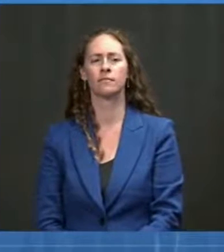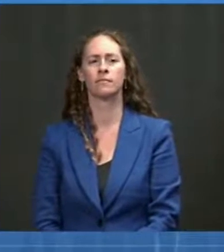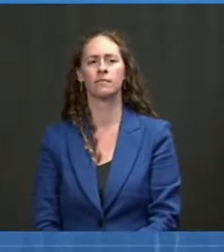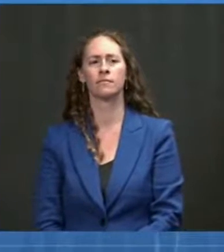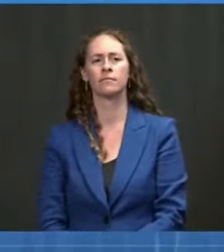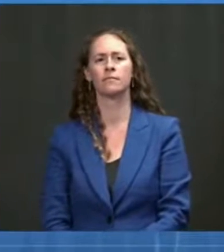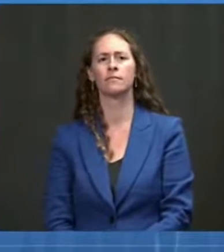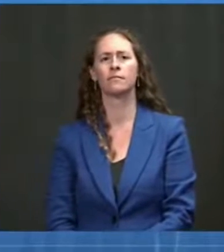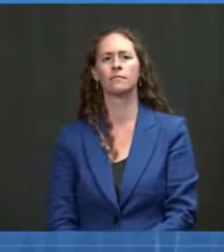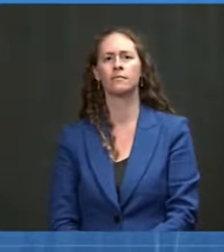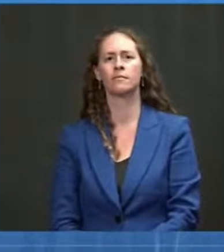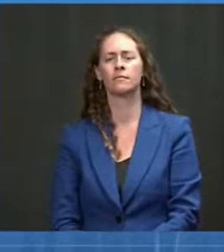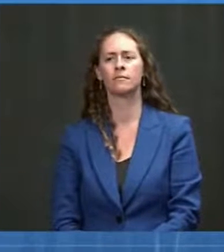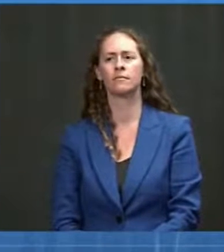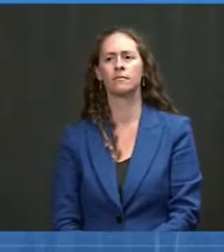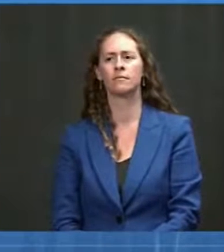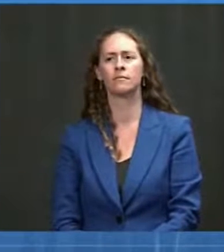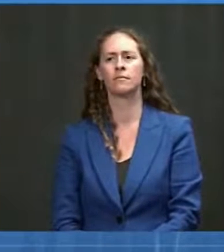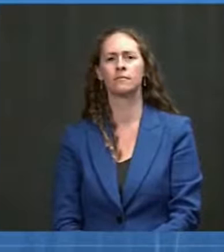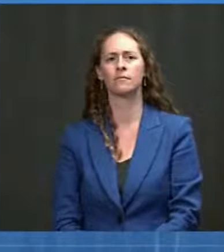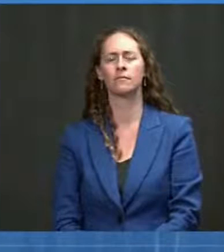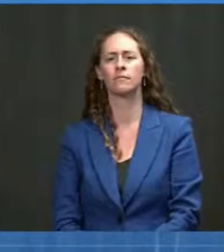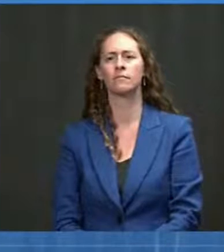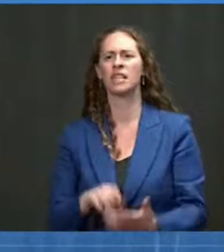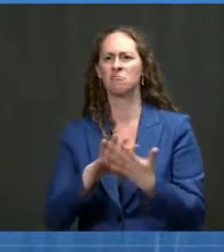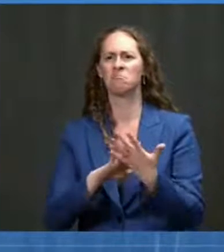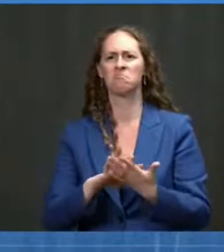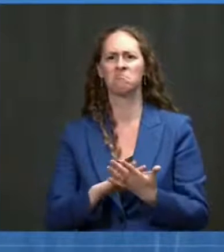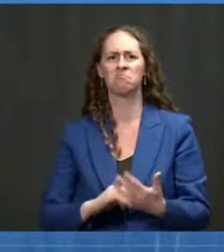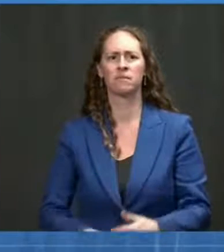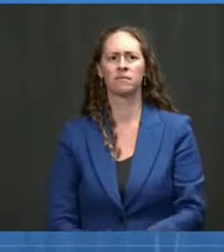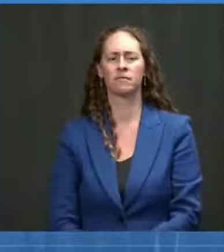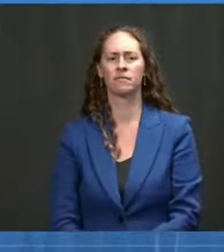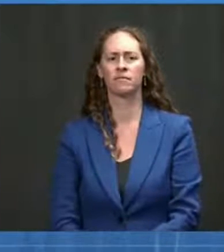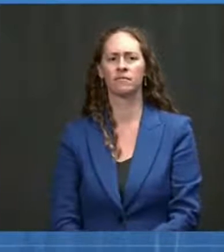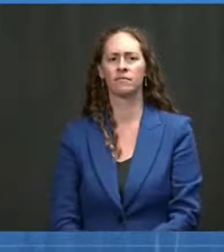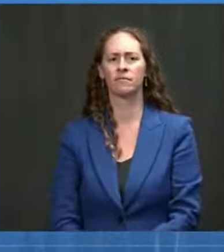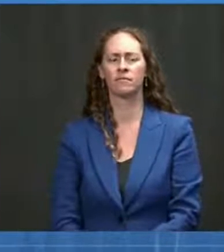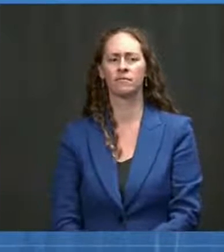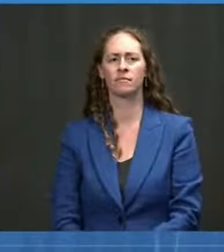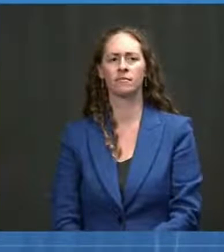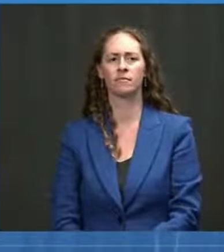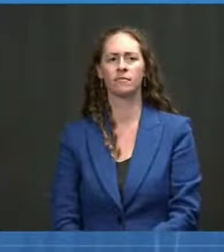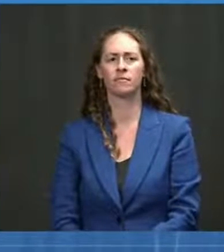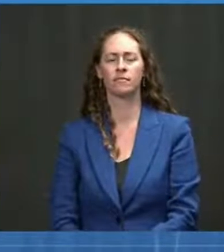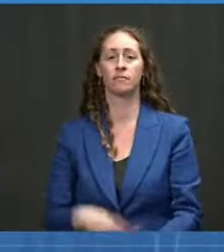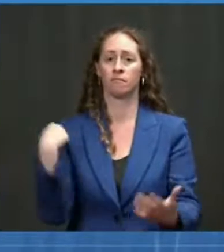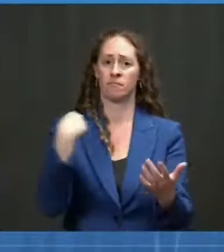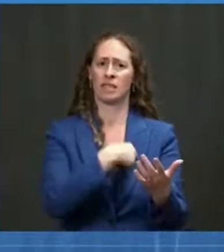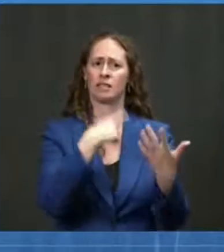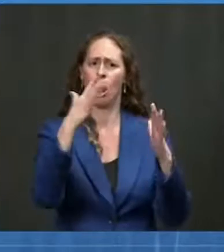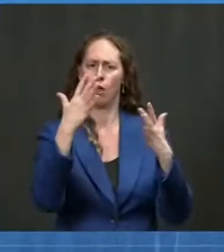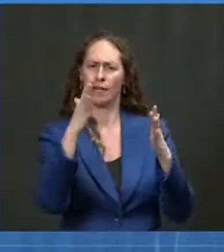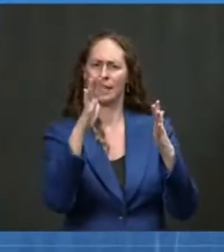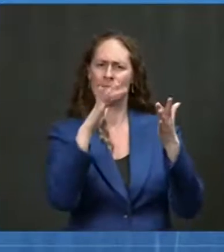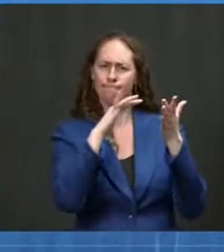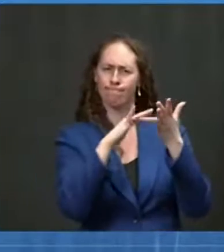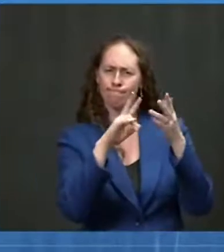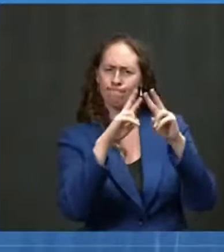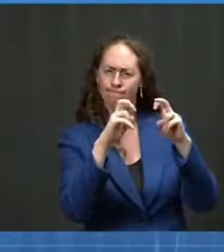talk you through how we were looking at this. We did see that around the 6-month mark in the data, you start to